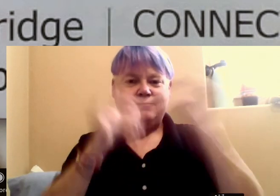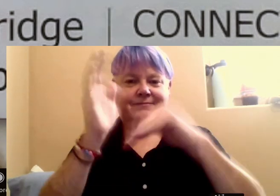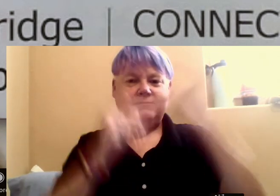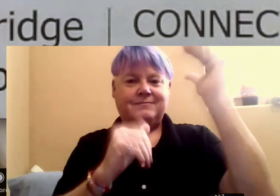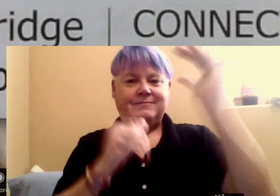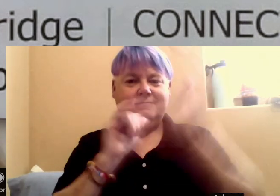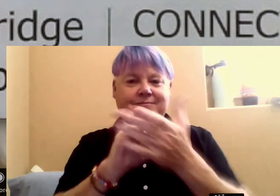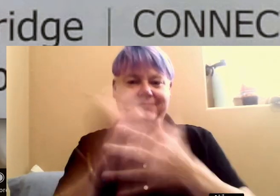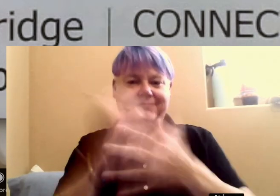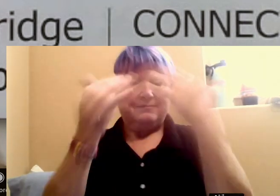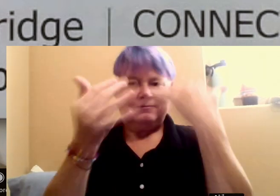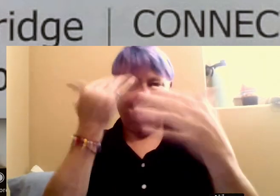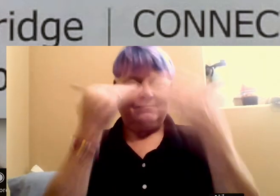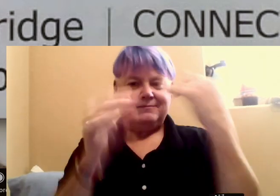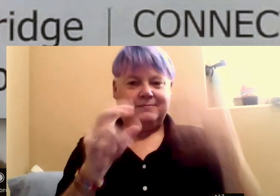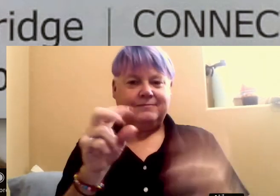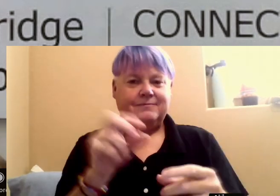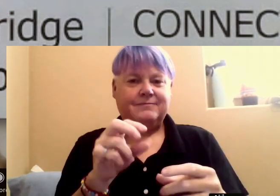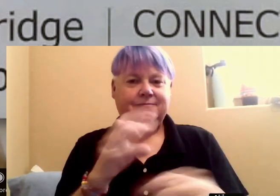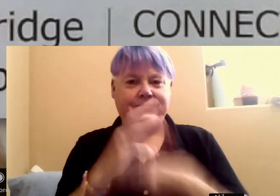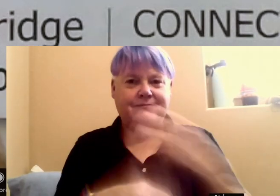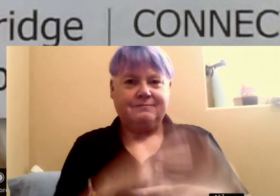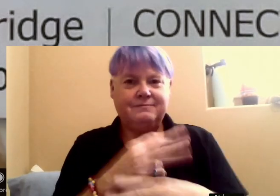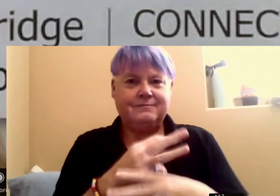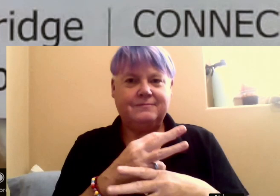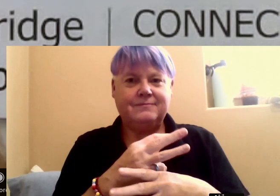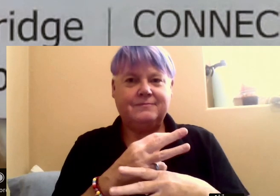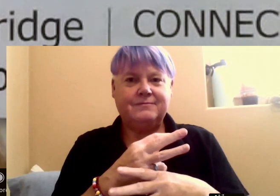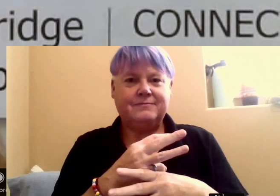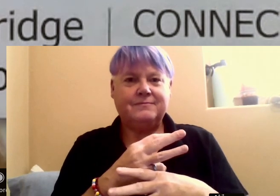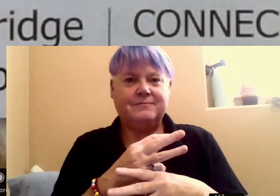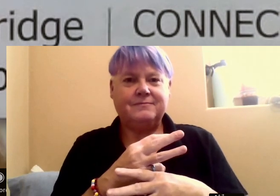and that suspense element.